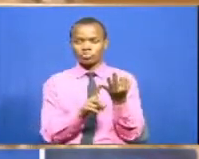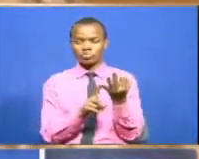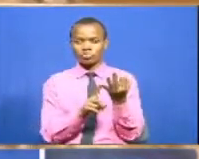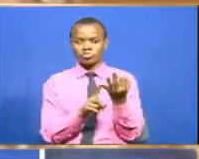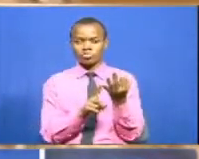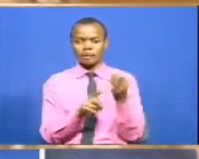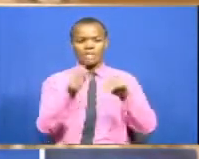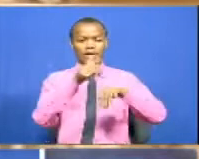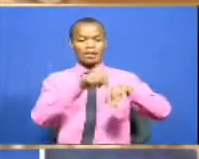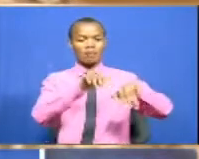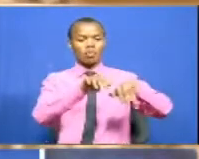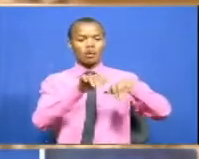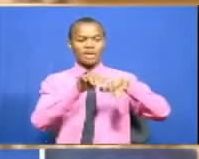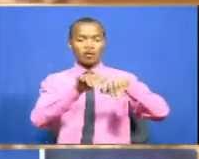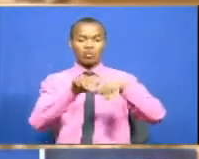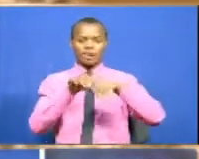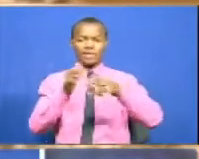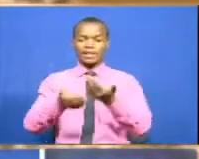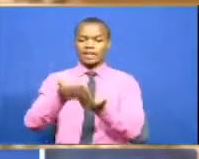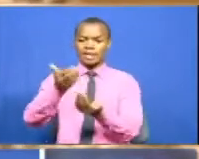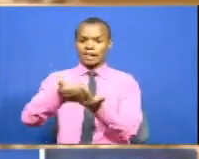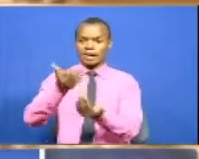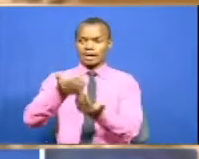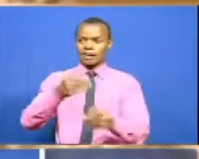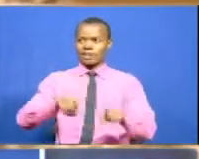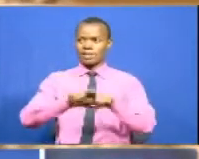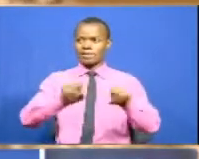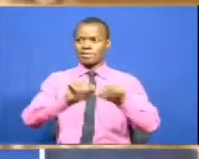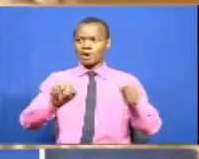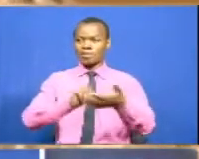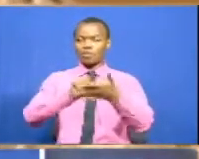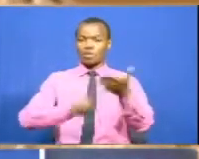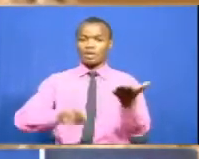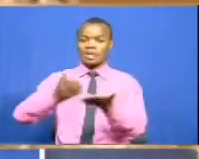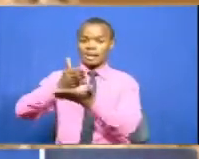delay in starting treatment, and therefore, so these are the